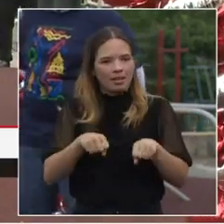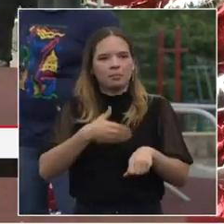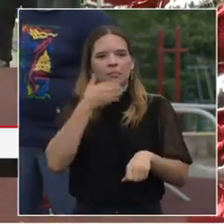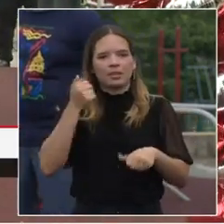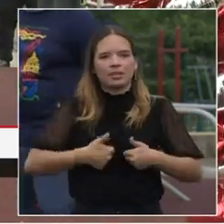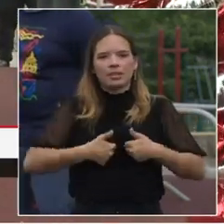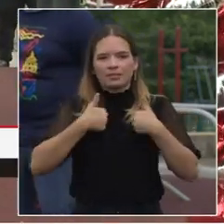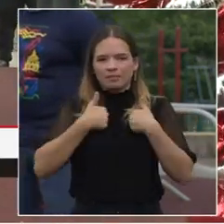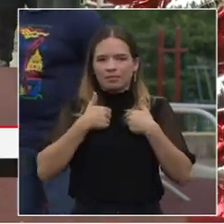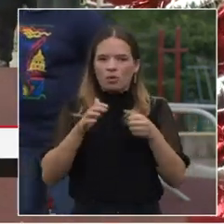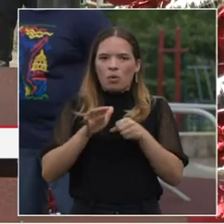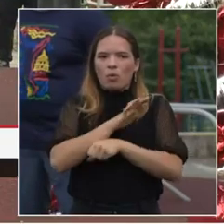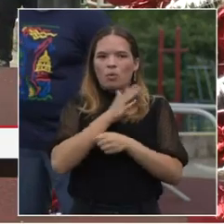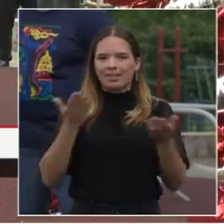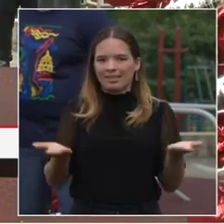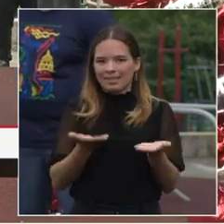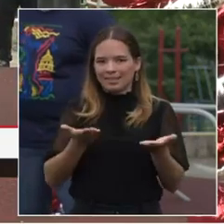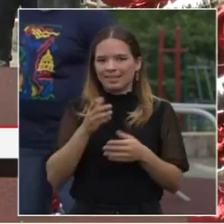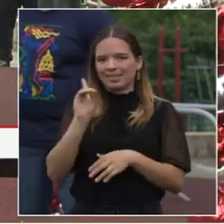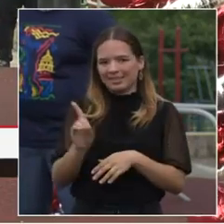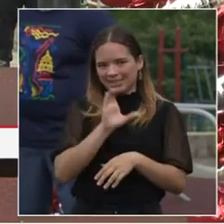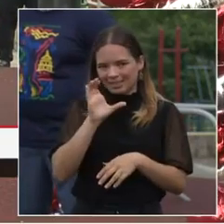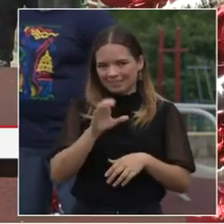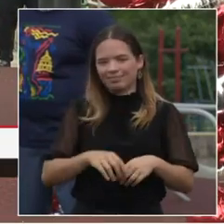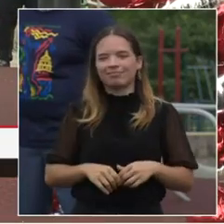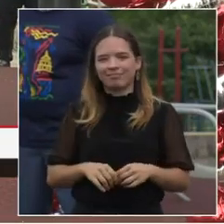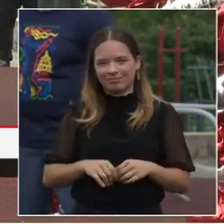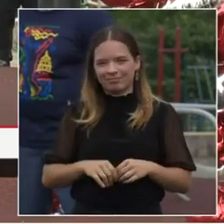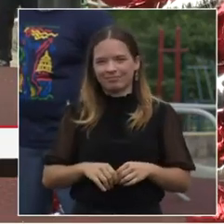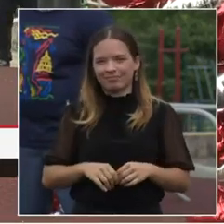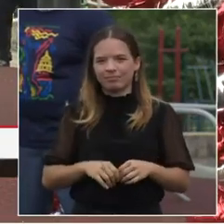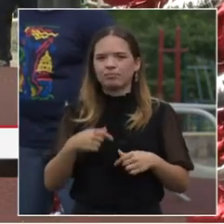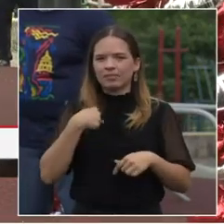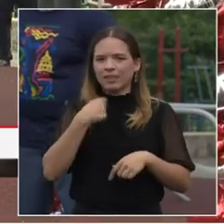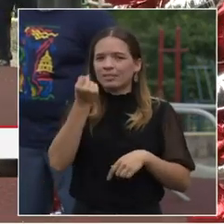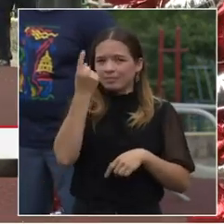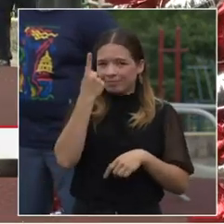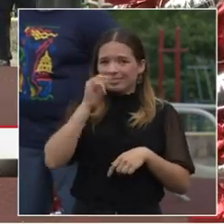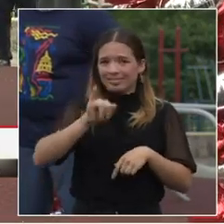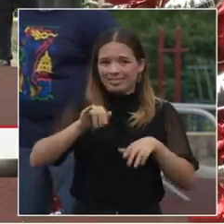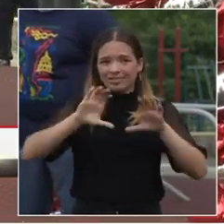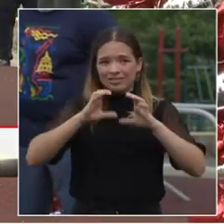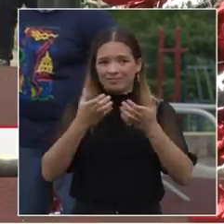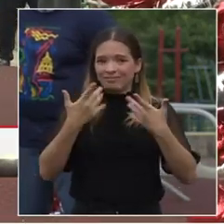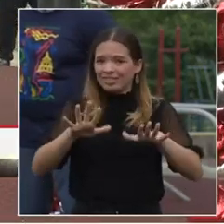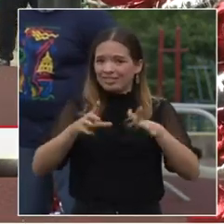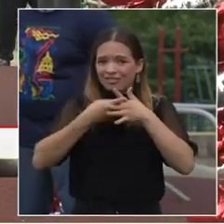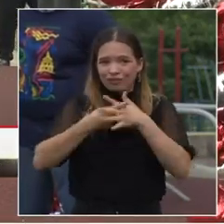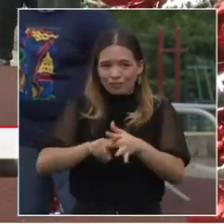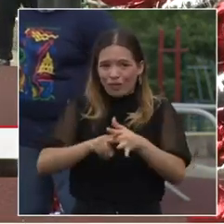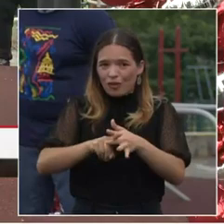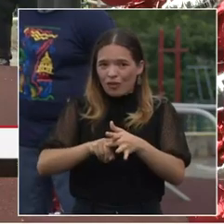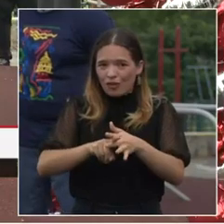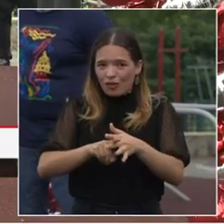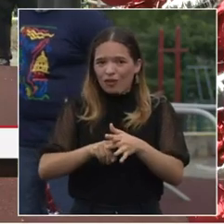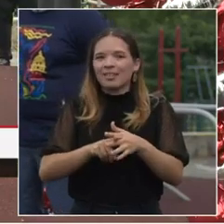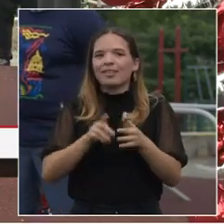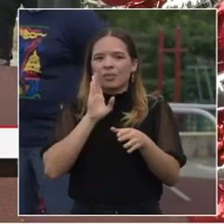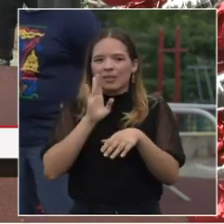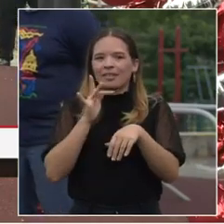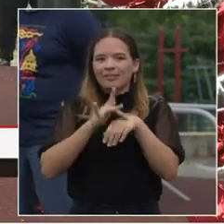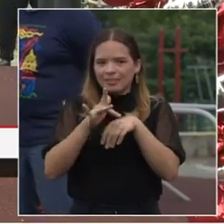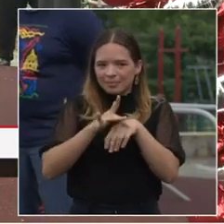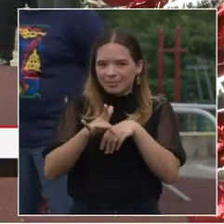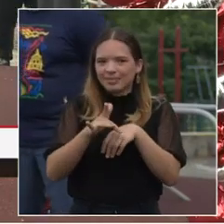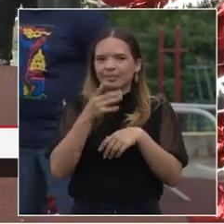in our city. So I understand that classes have already started and will be available every Monday